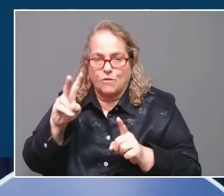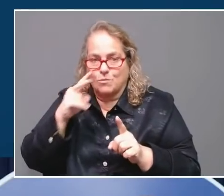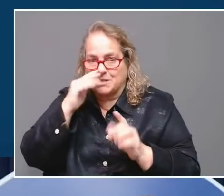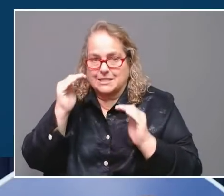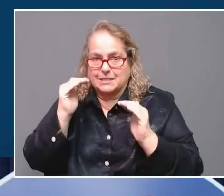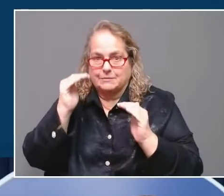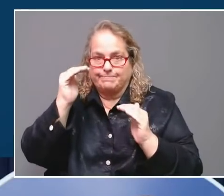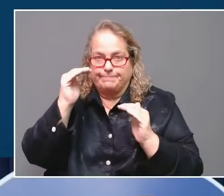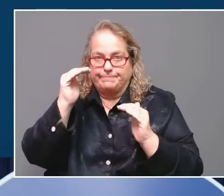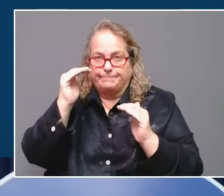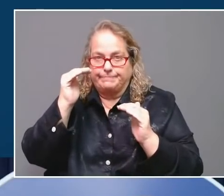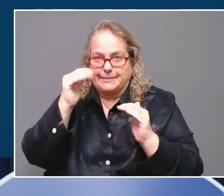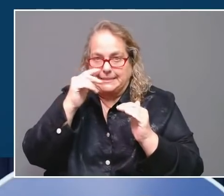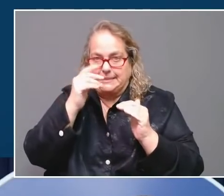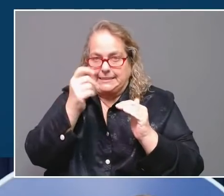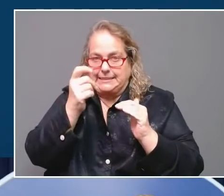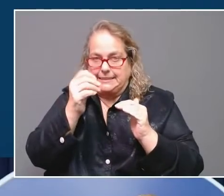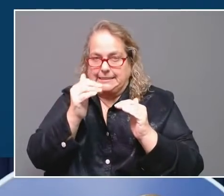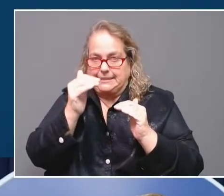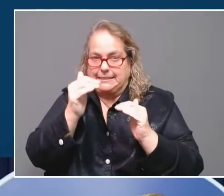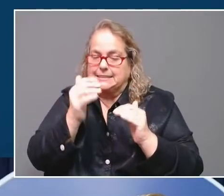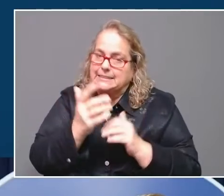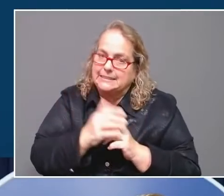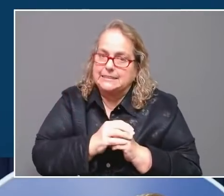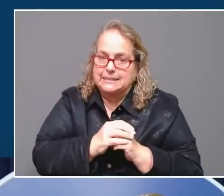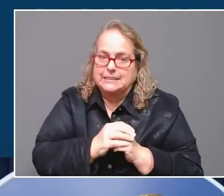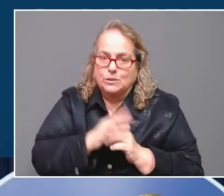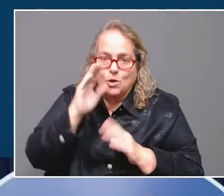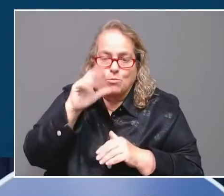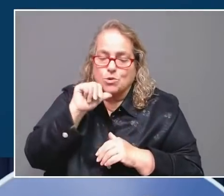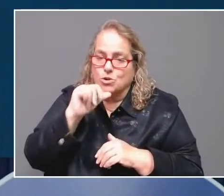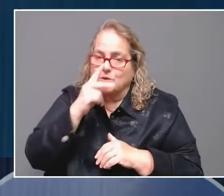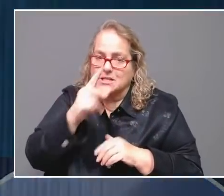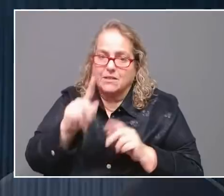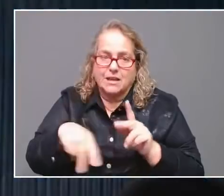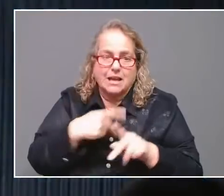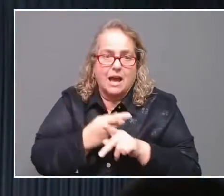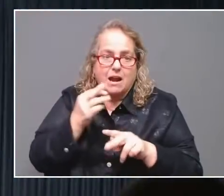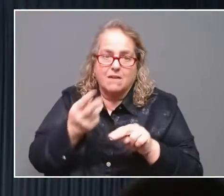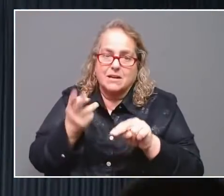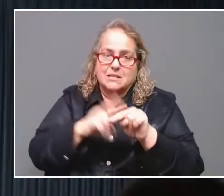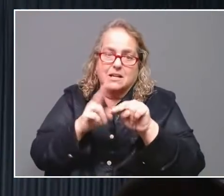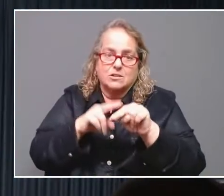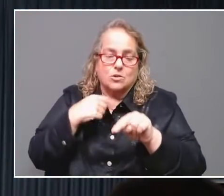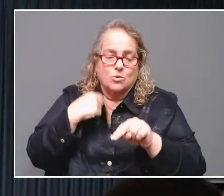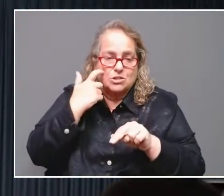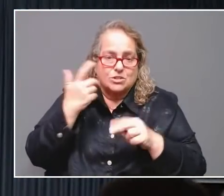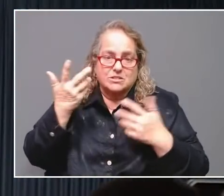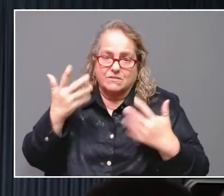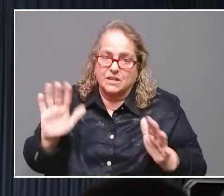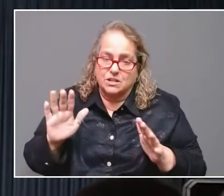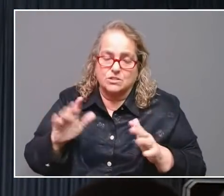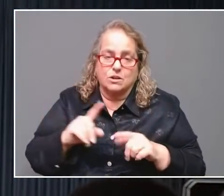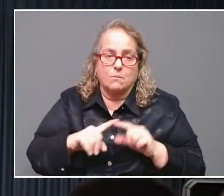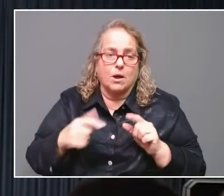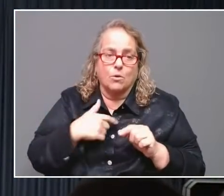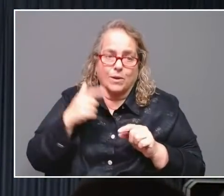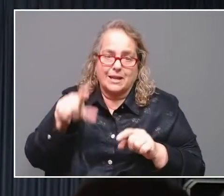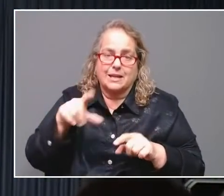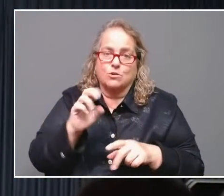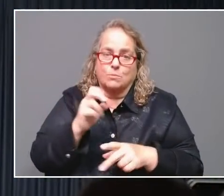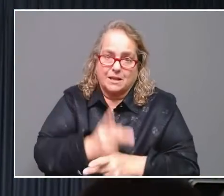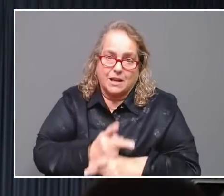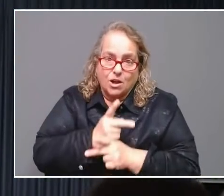So certainly we hope that we don't see the type of escalation we just got through, but we need to be careful. We need to